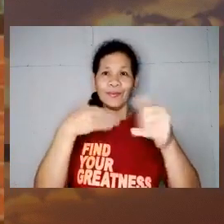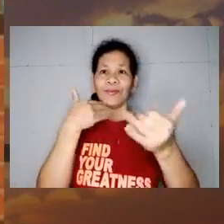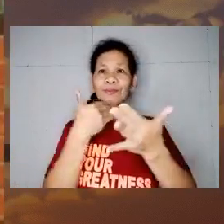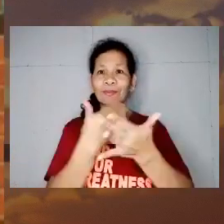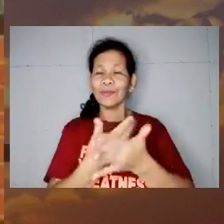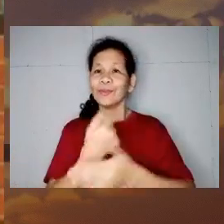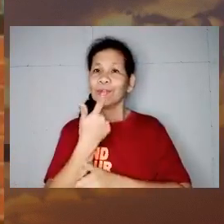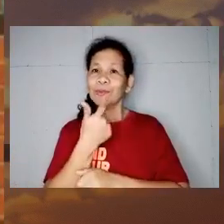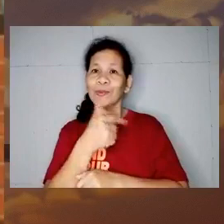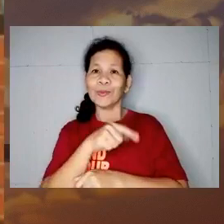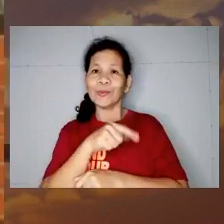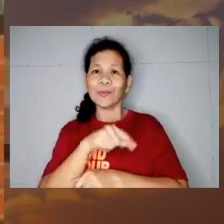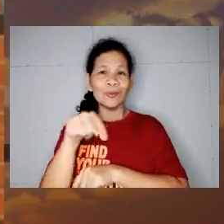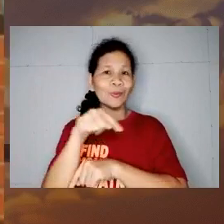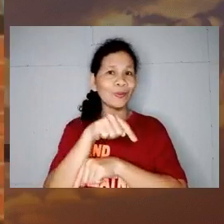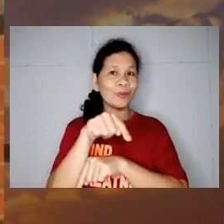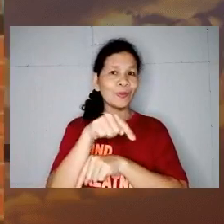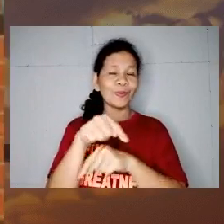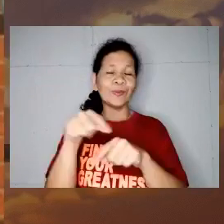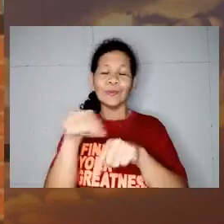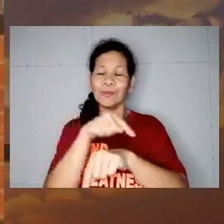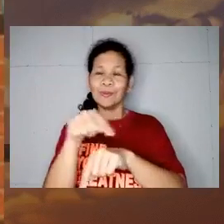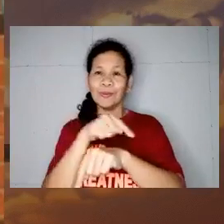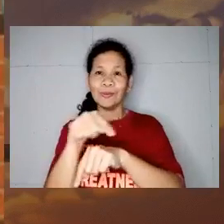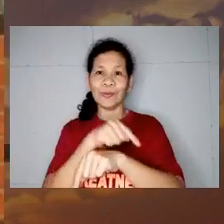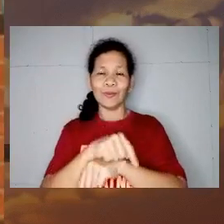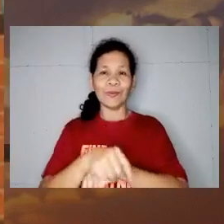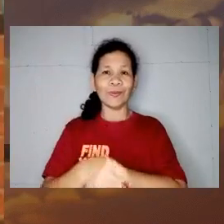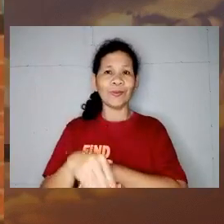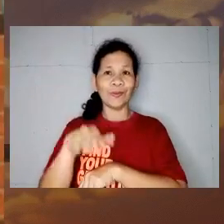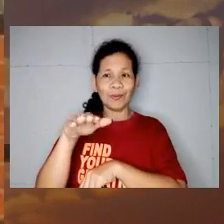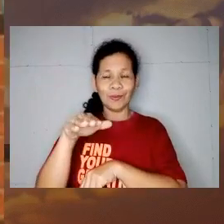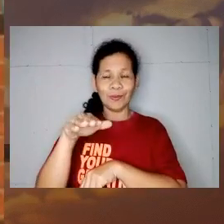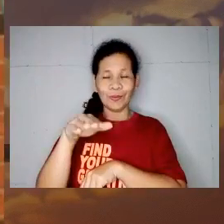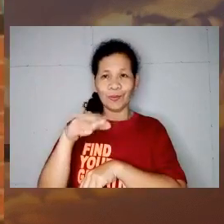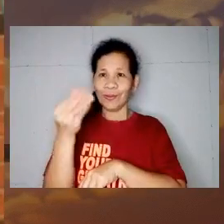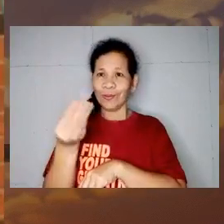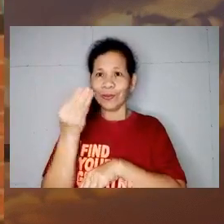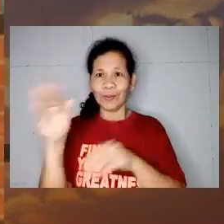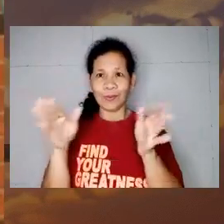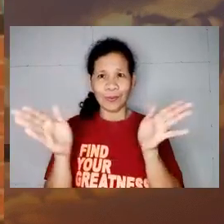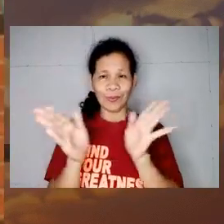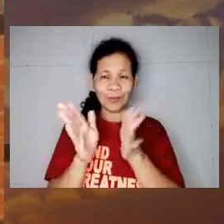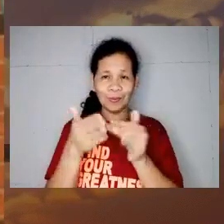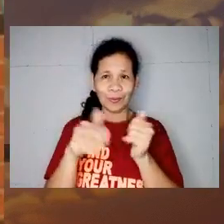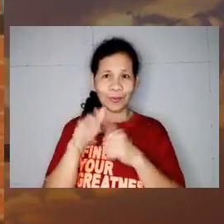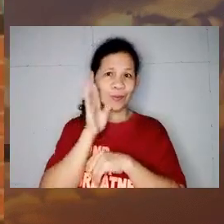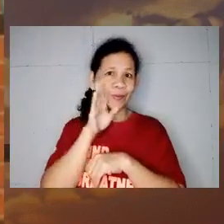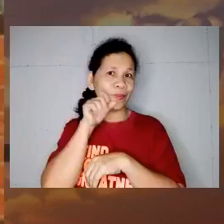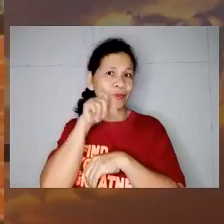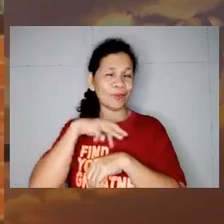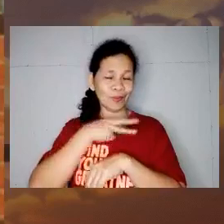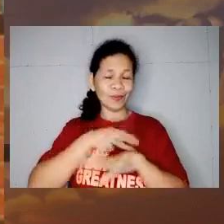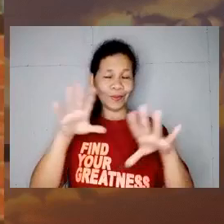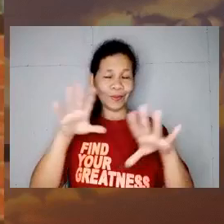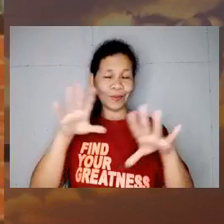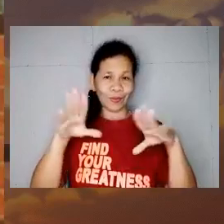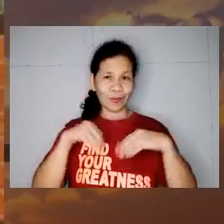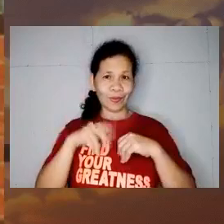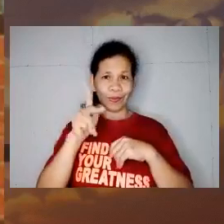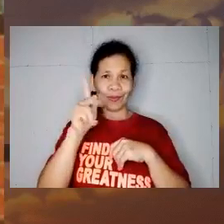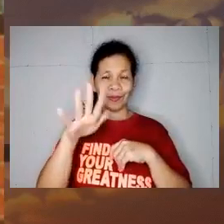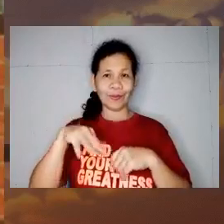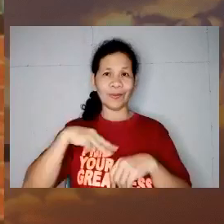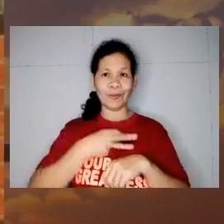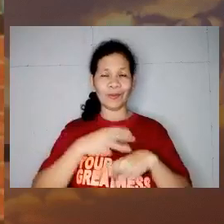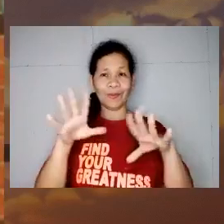those, especially the least of our brethren. We appreciate our pastors. We appreciate our leaders. We